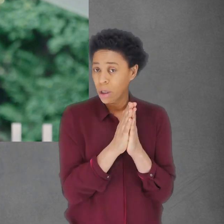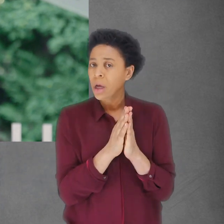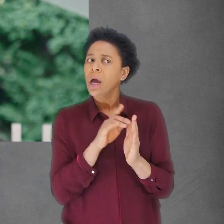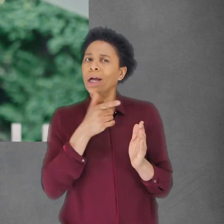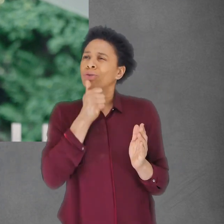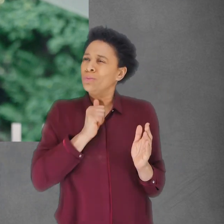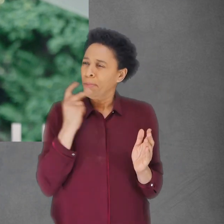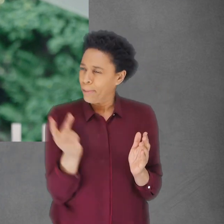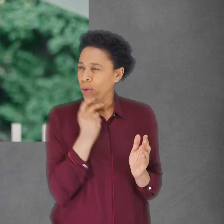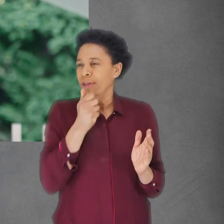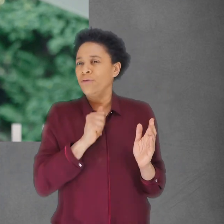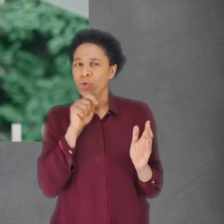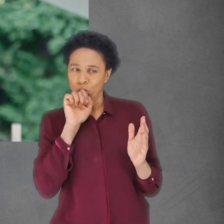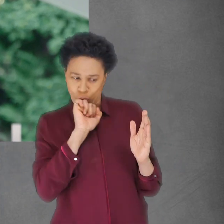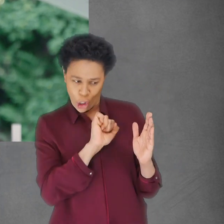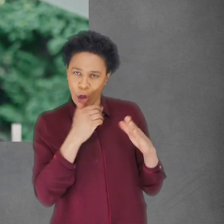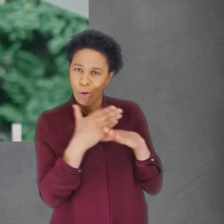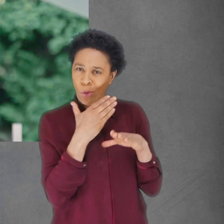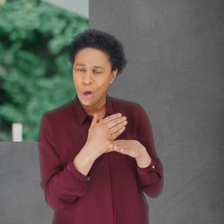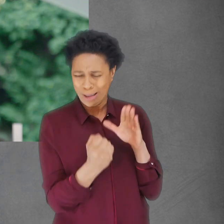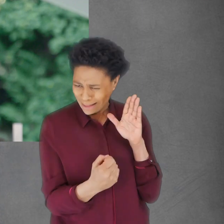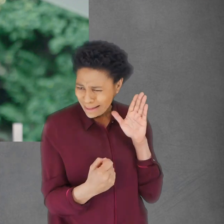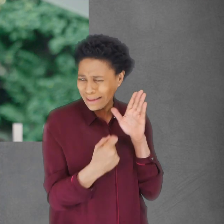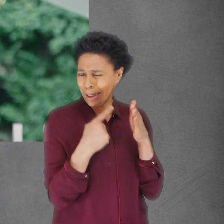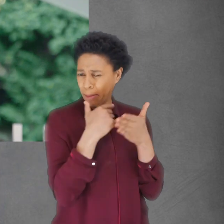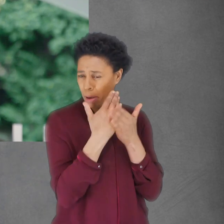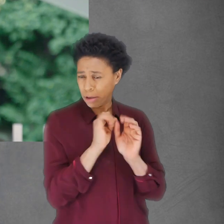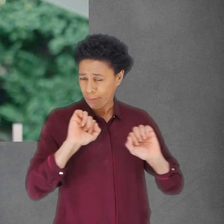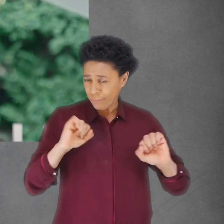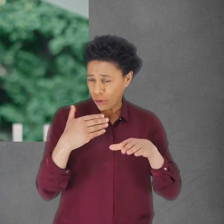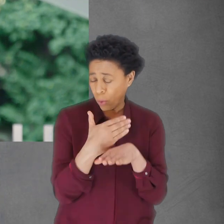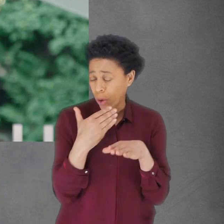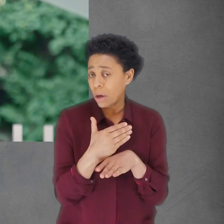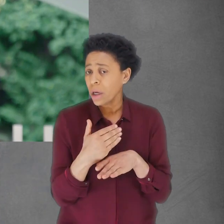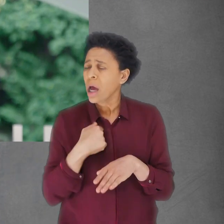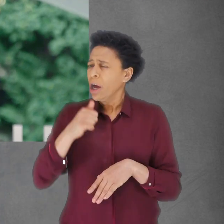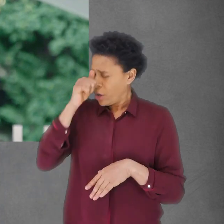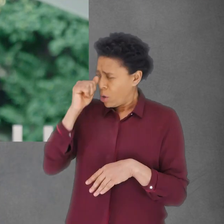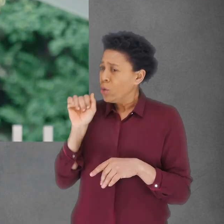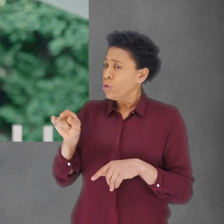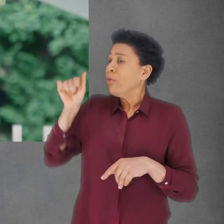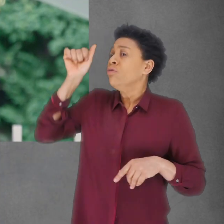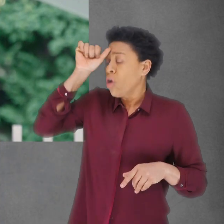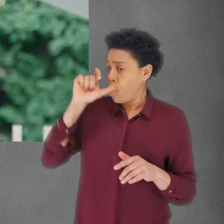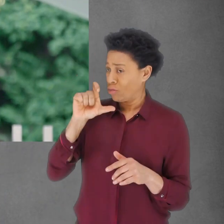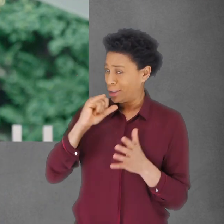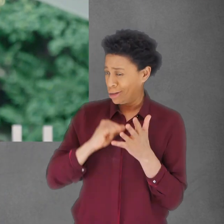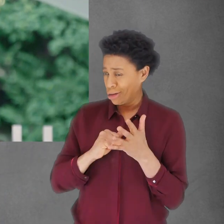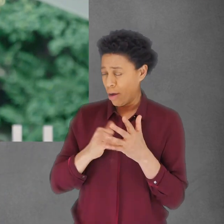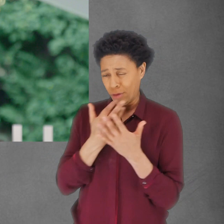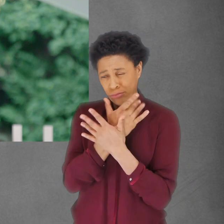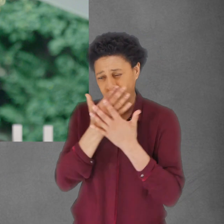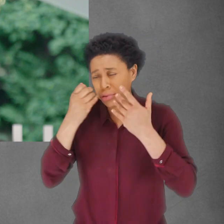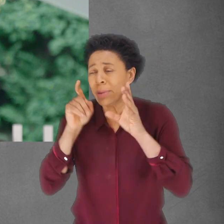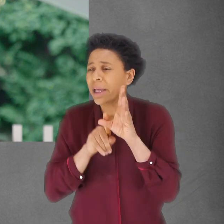you really base your proposal on. And I wanted to sort of ask you a bit more, because I know that you've known Christina